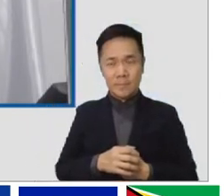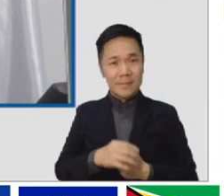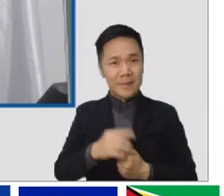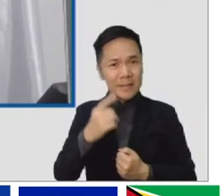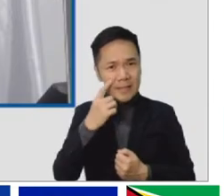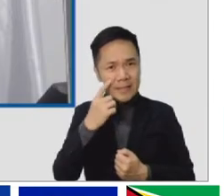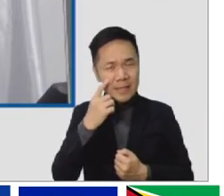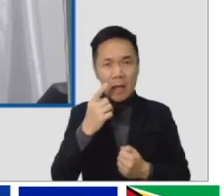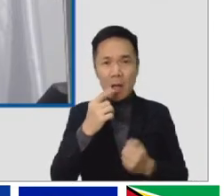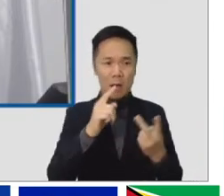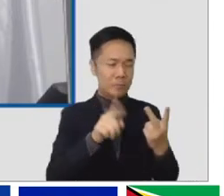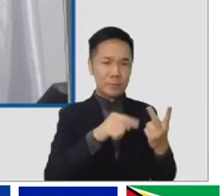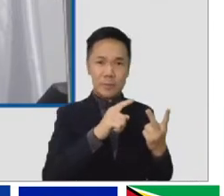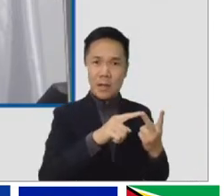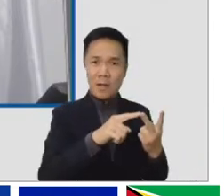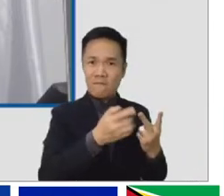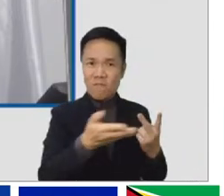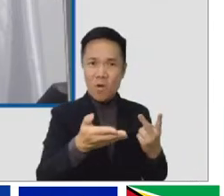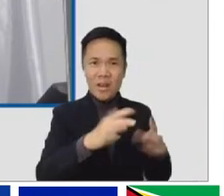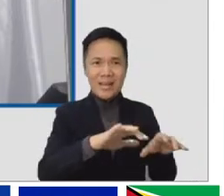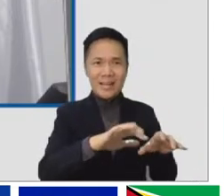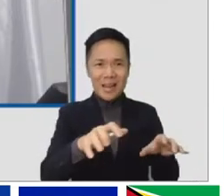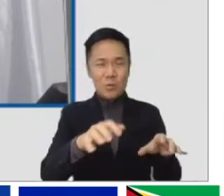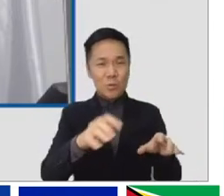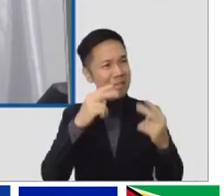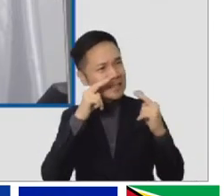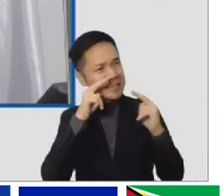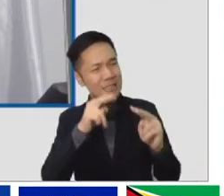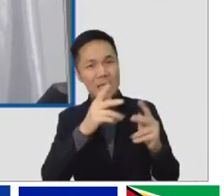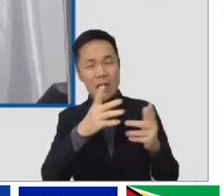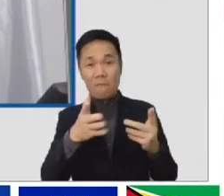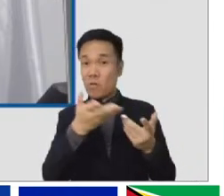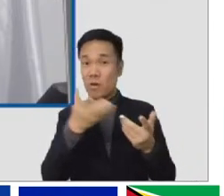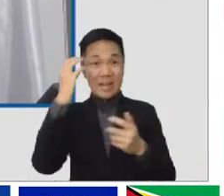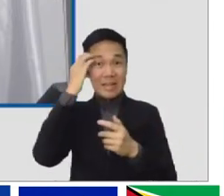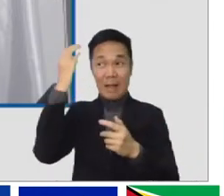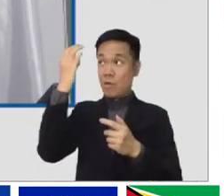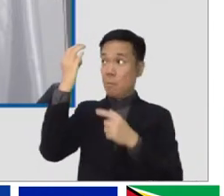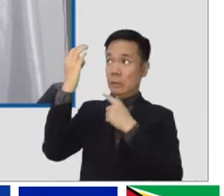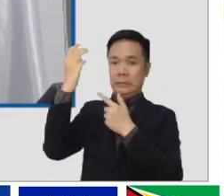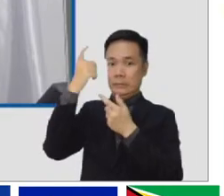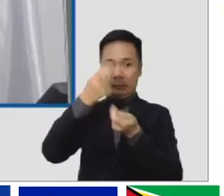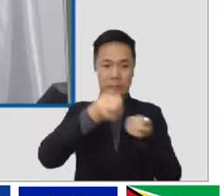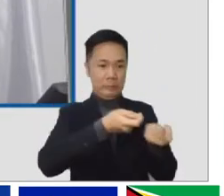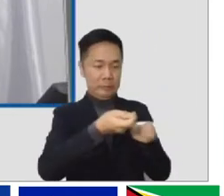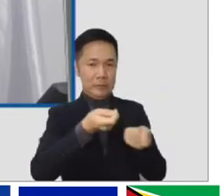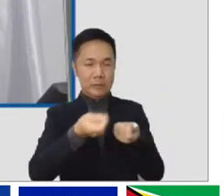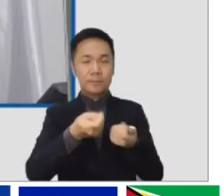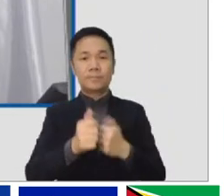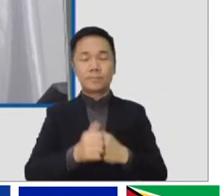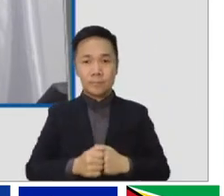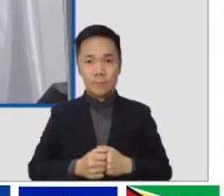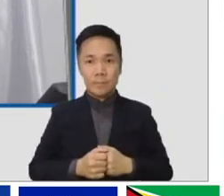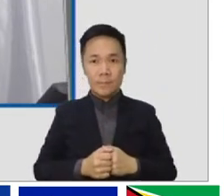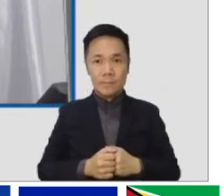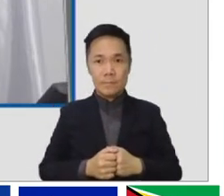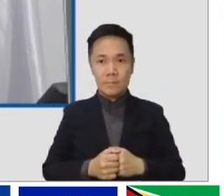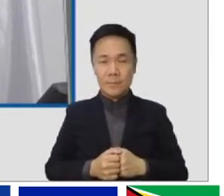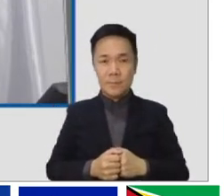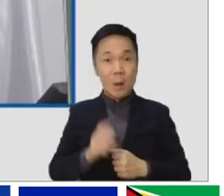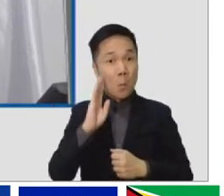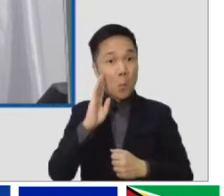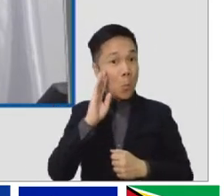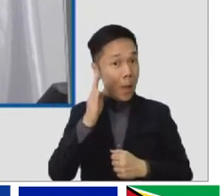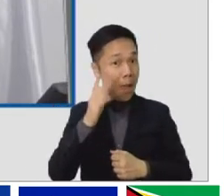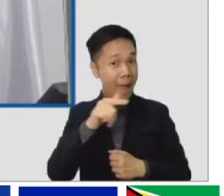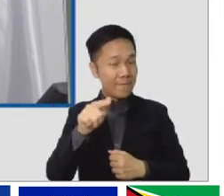countries identified and our governments in management with the Central American management, we developed a platform for us to